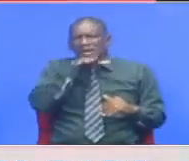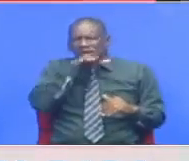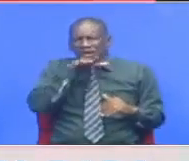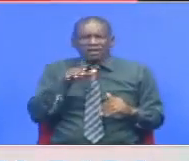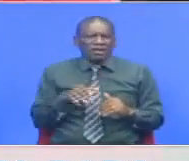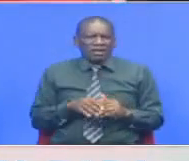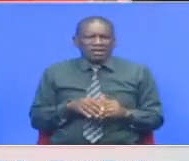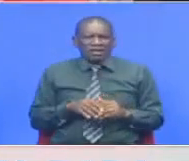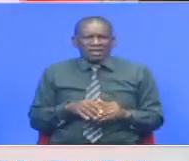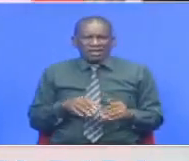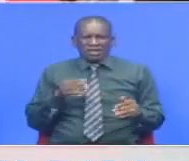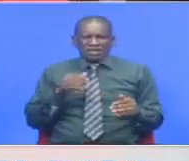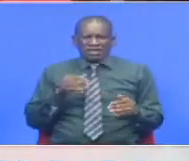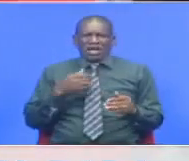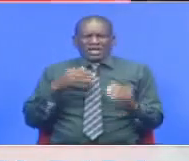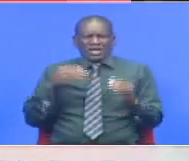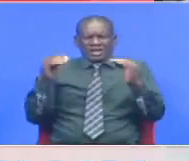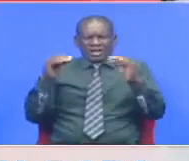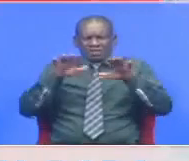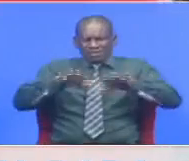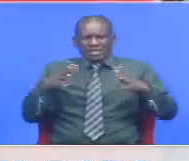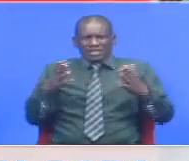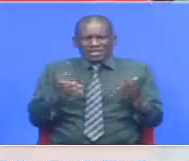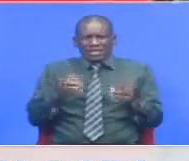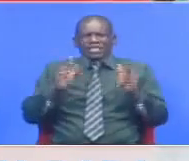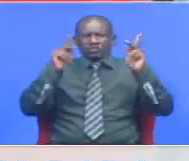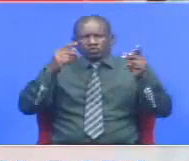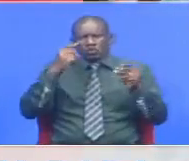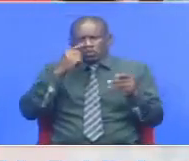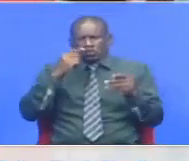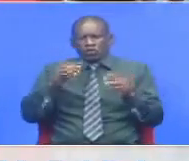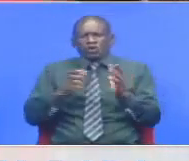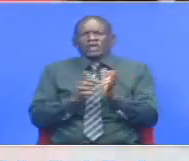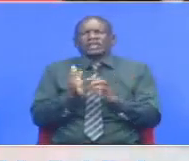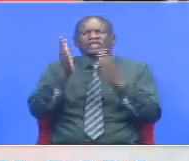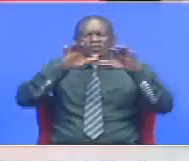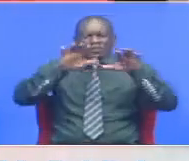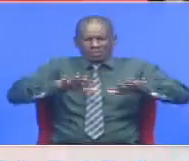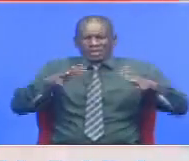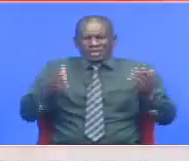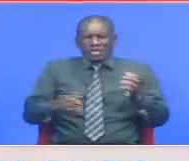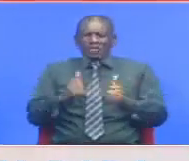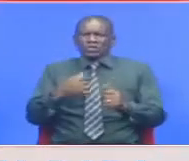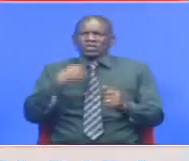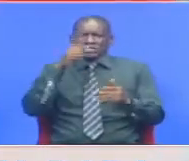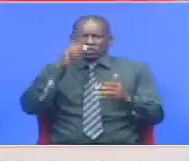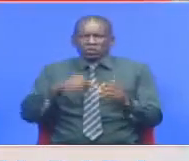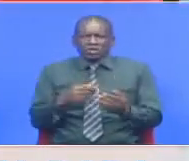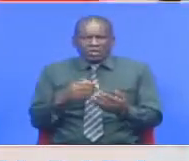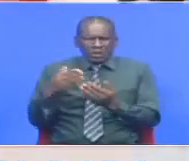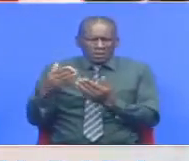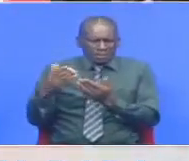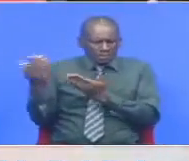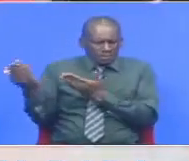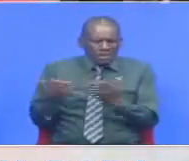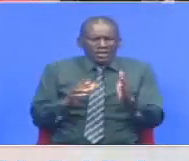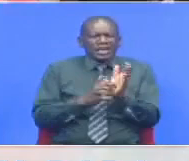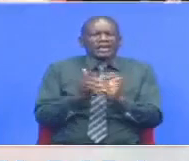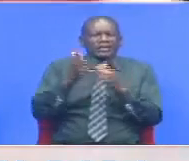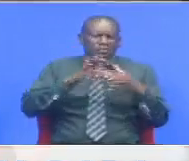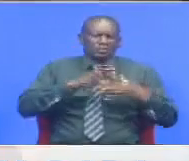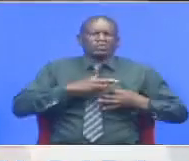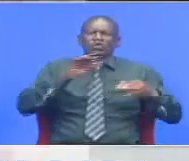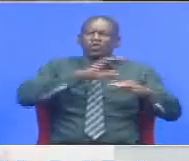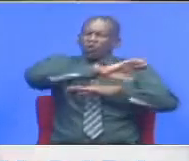Odinga hosted orphans at his Kisumu home to a Christmas party in what he described as embodying the Christmas spirit to everyone in the